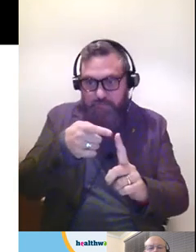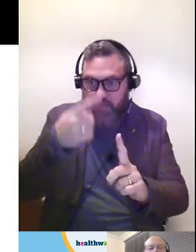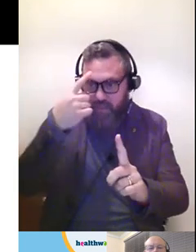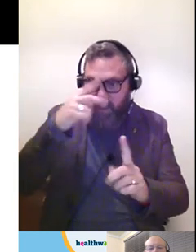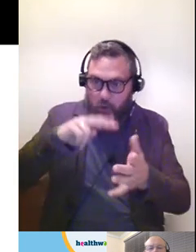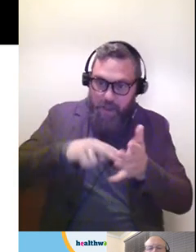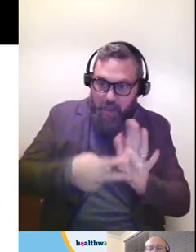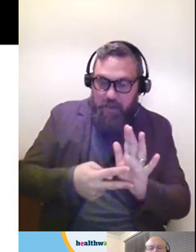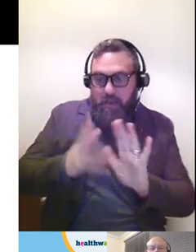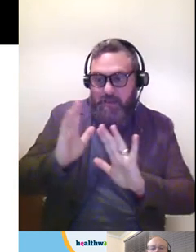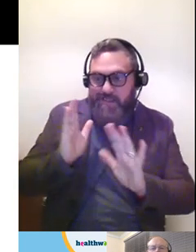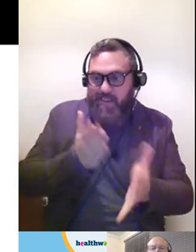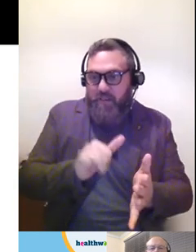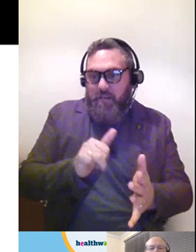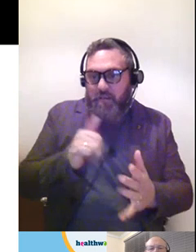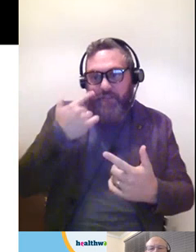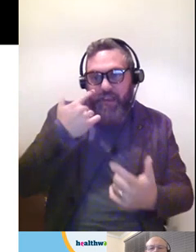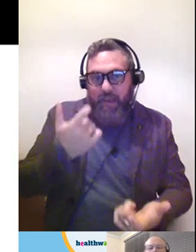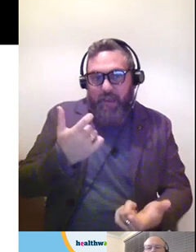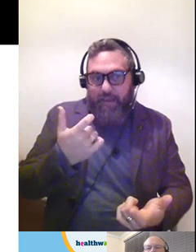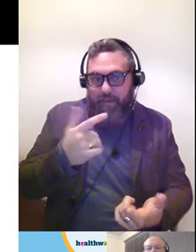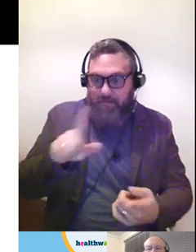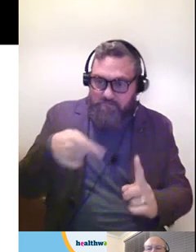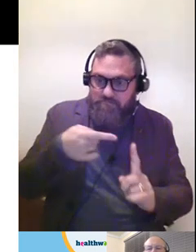and delivery of care.